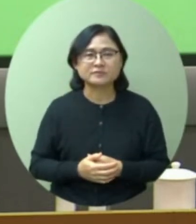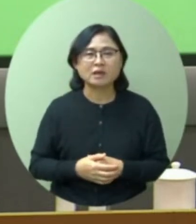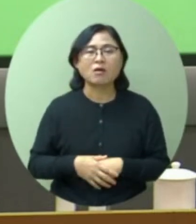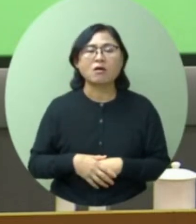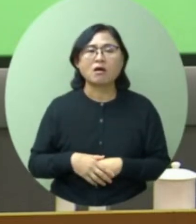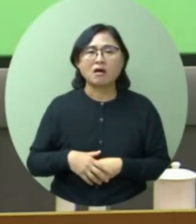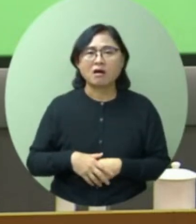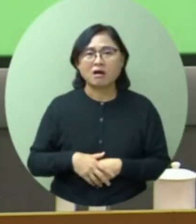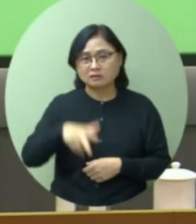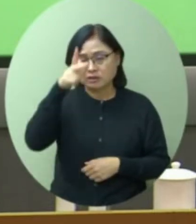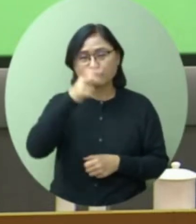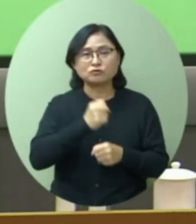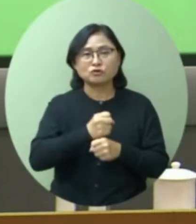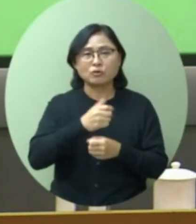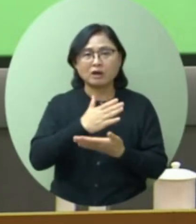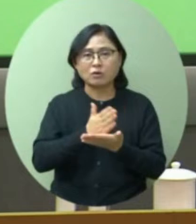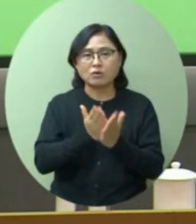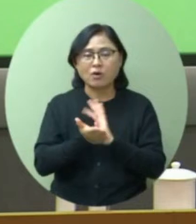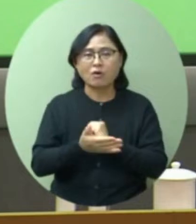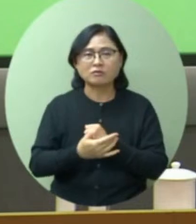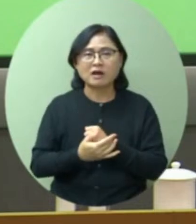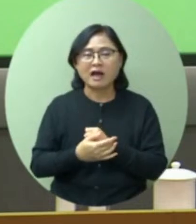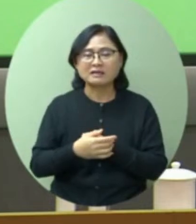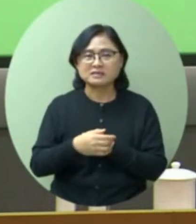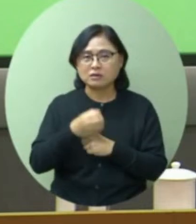to make improvements.